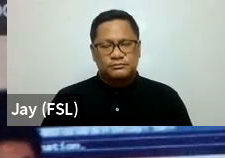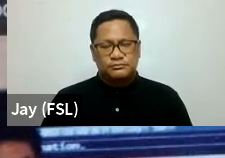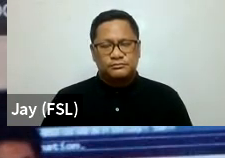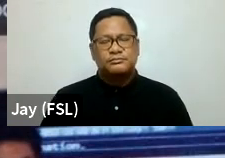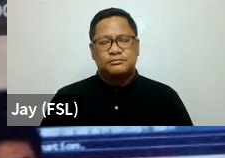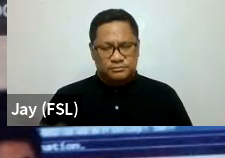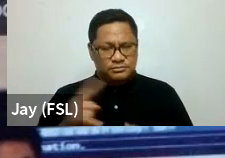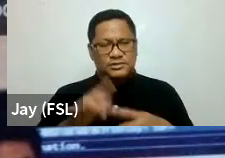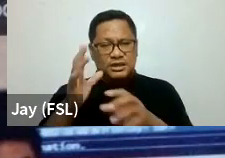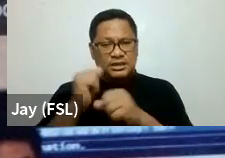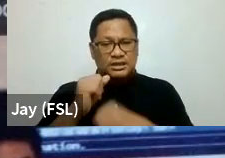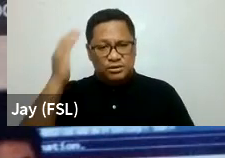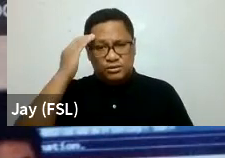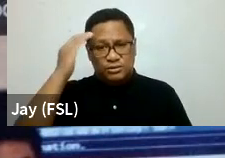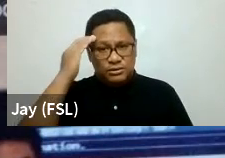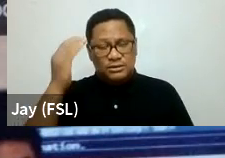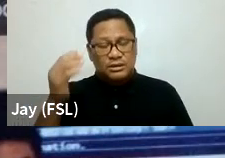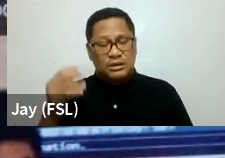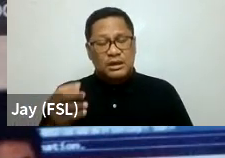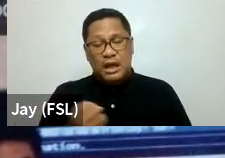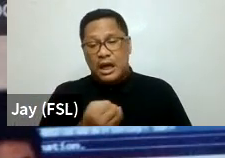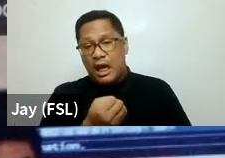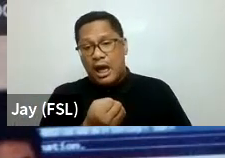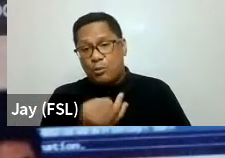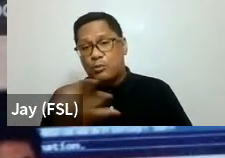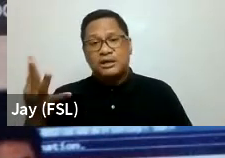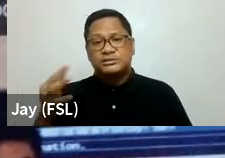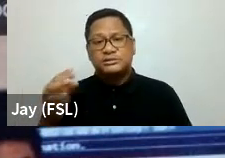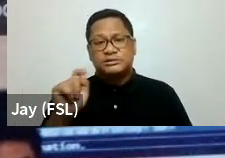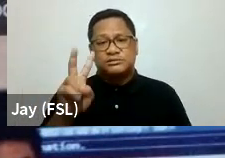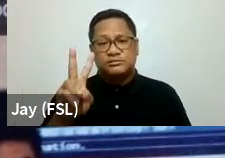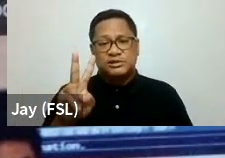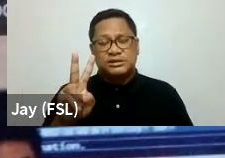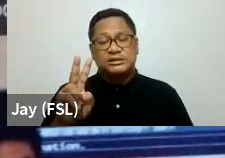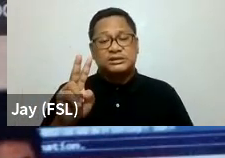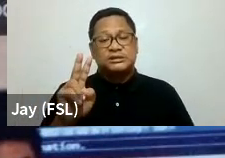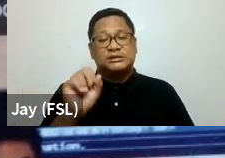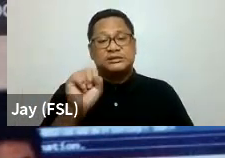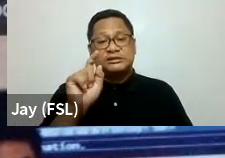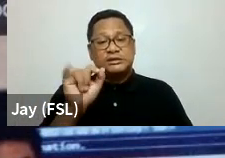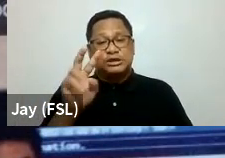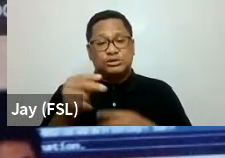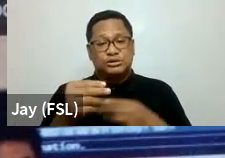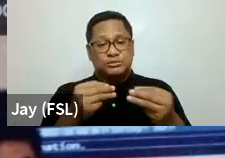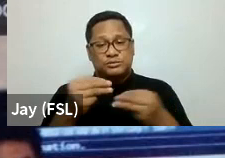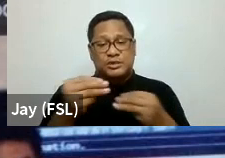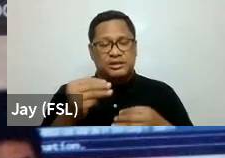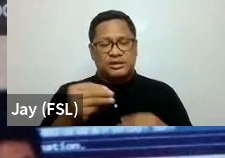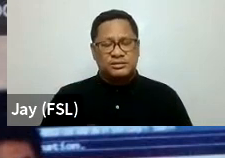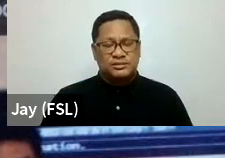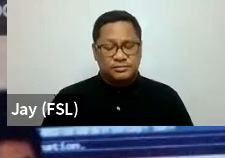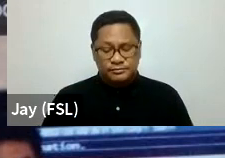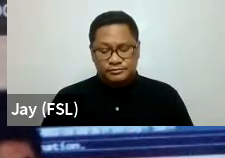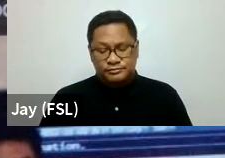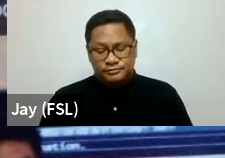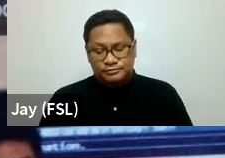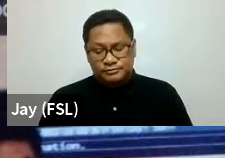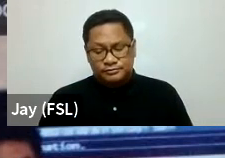knowledge about how a TV station is run. Okay. a news department